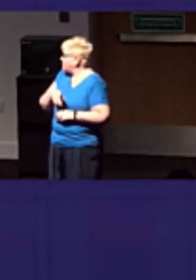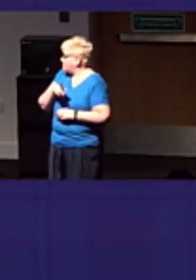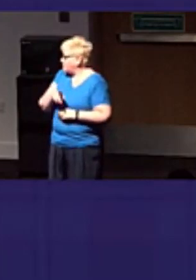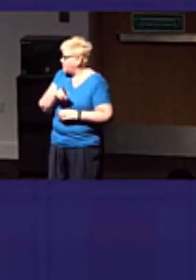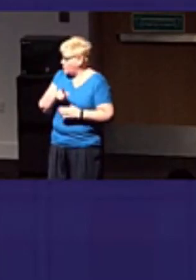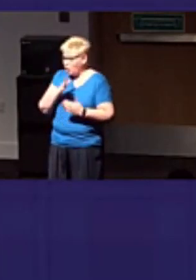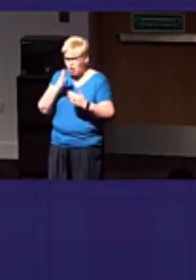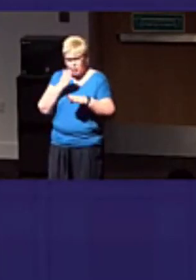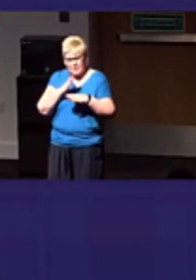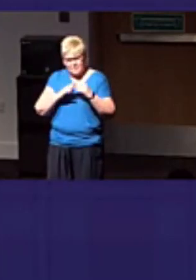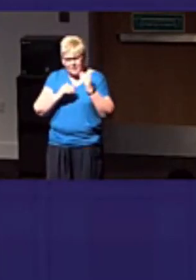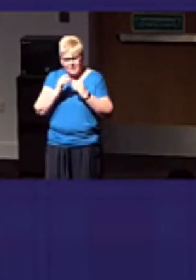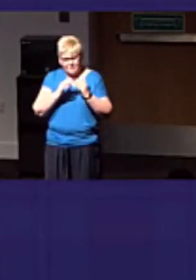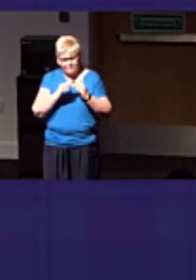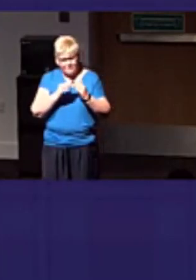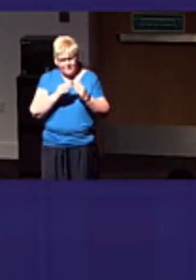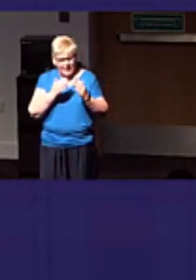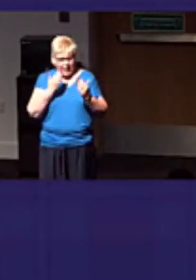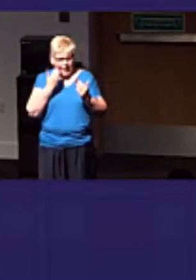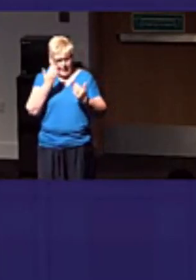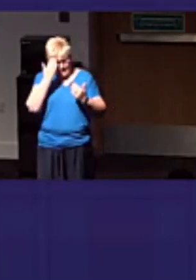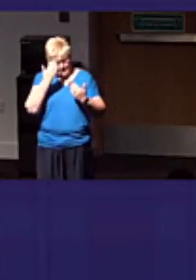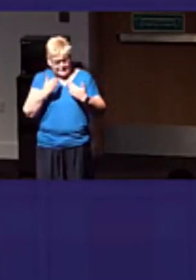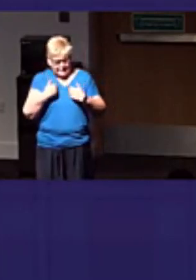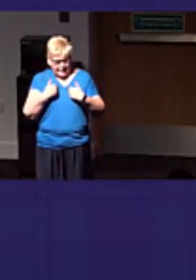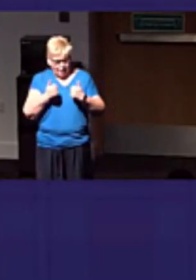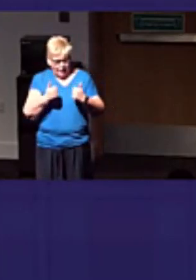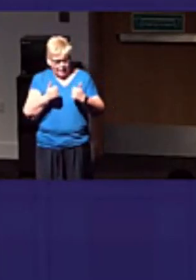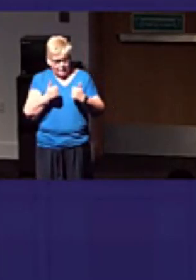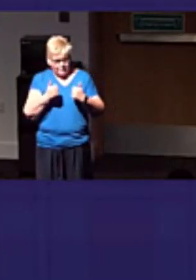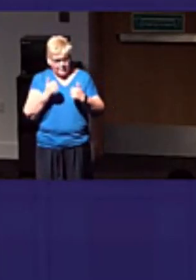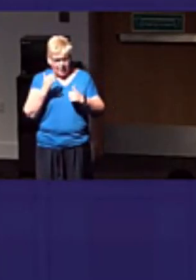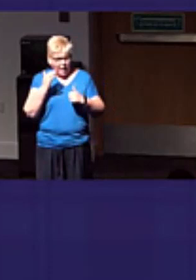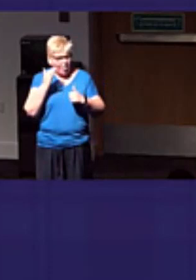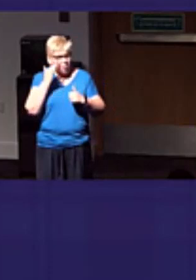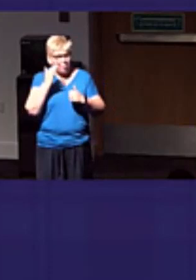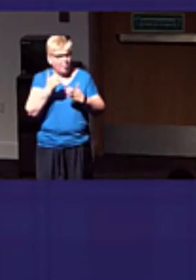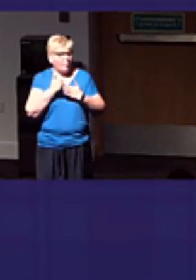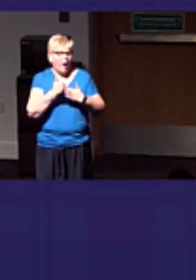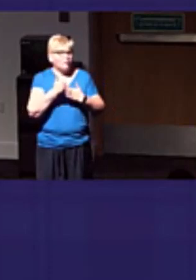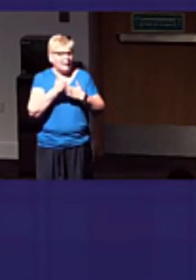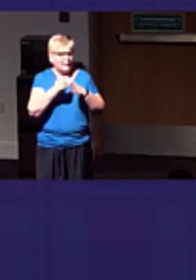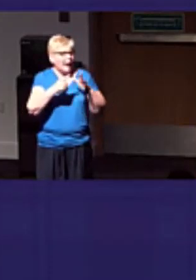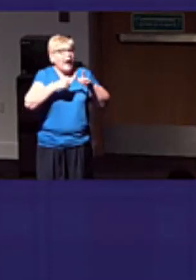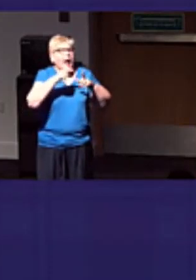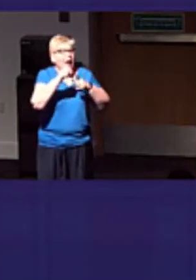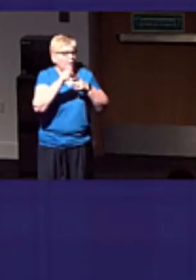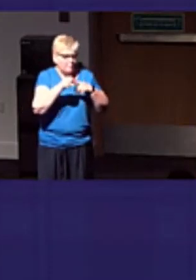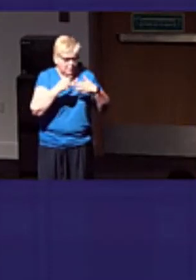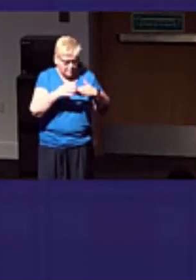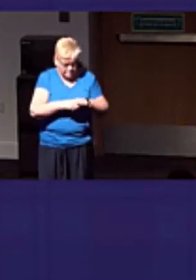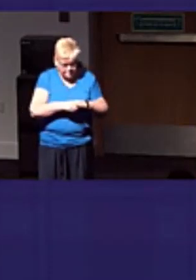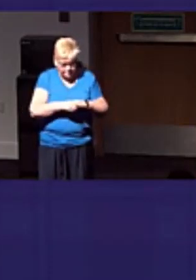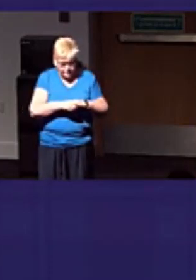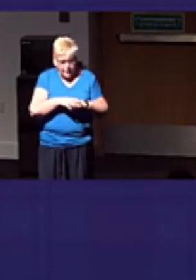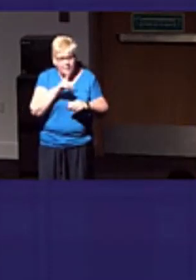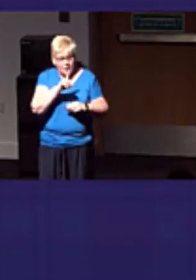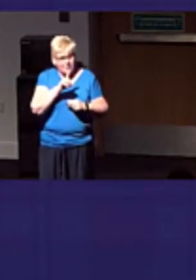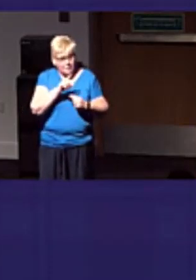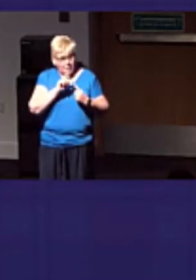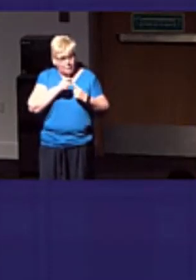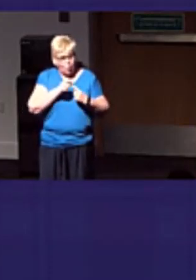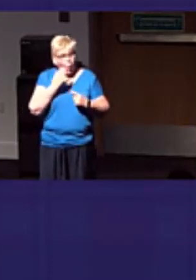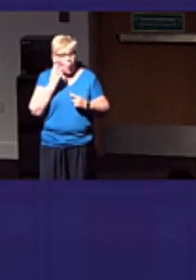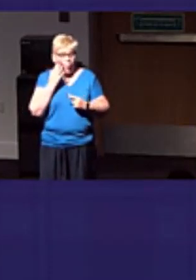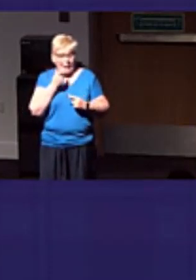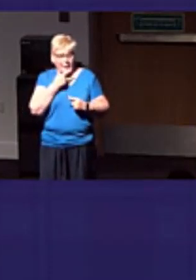a telehealth, mental health therapy app thing. The point was that when people in